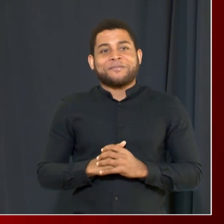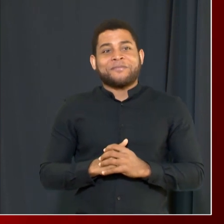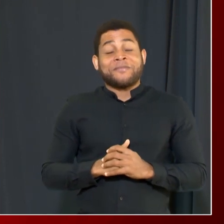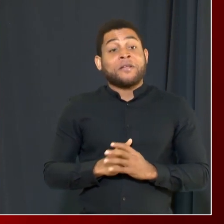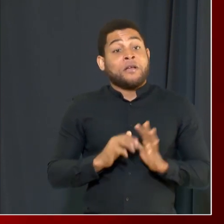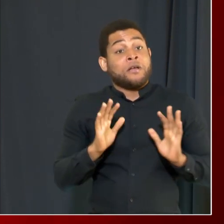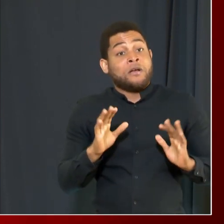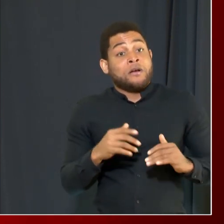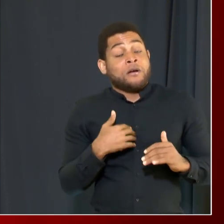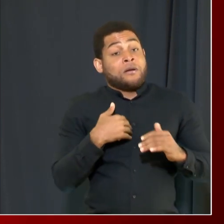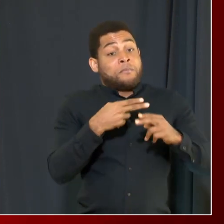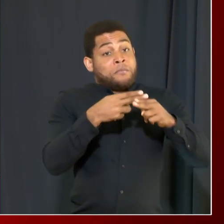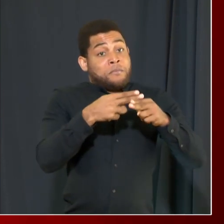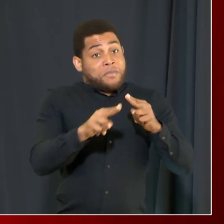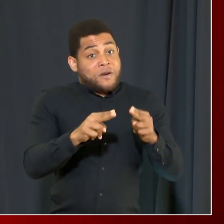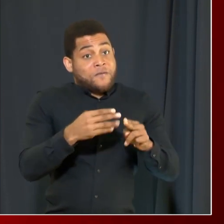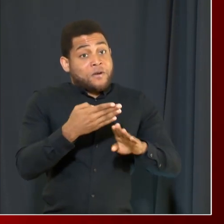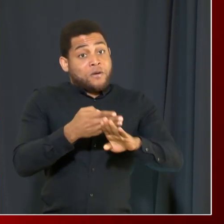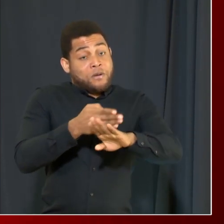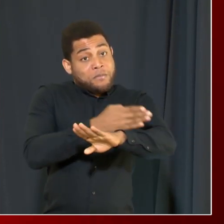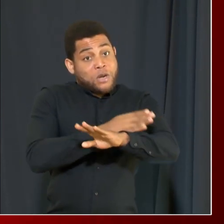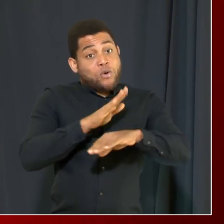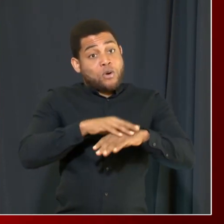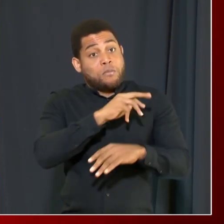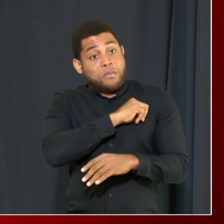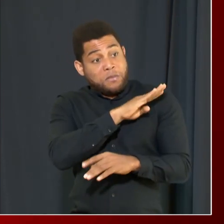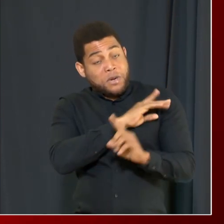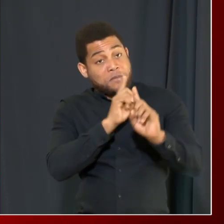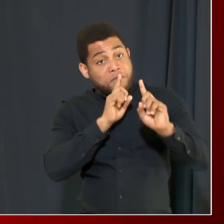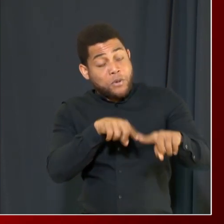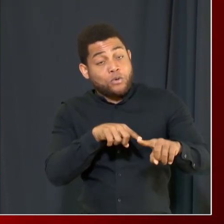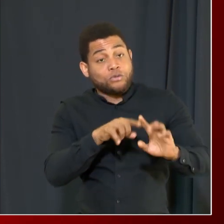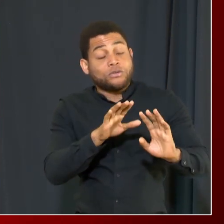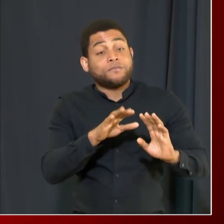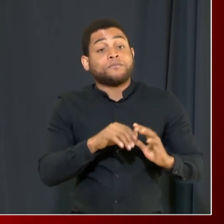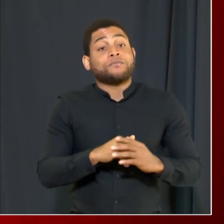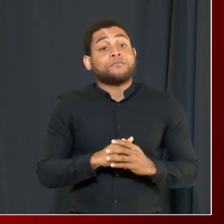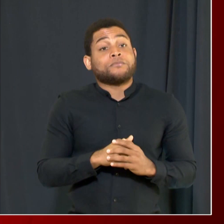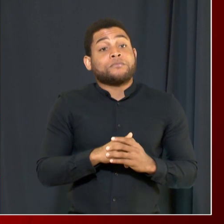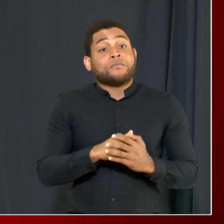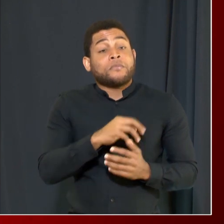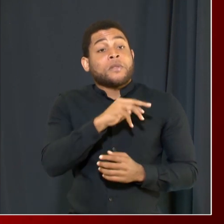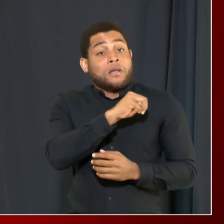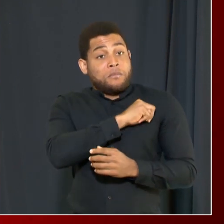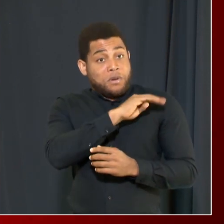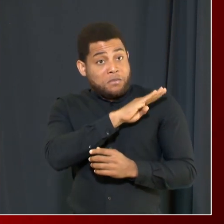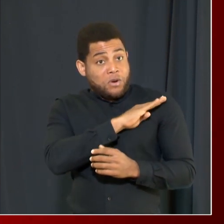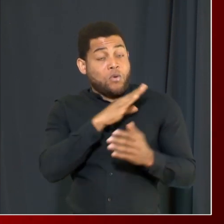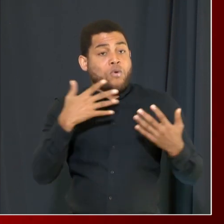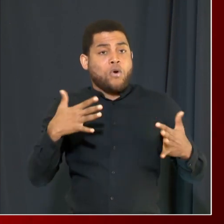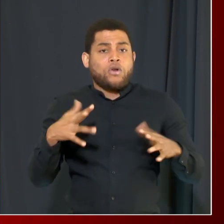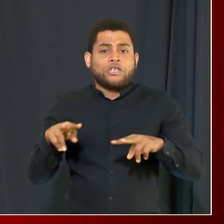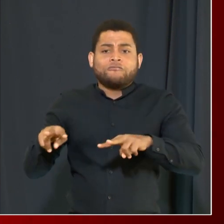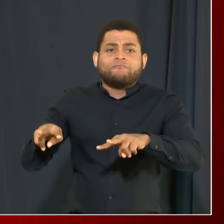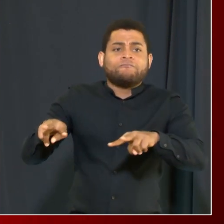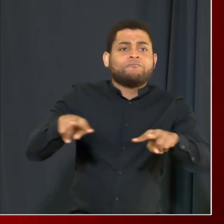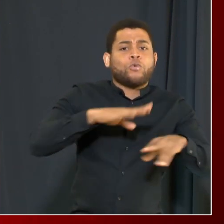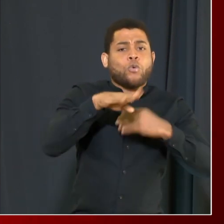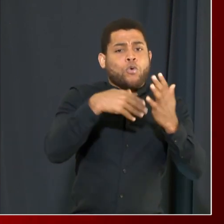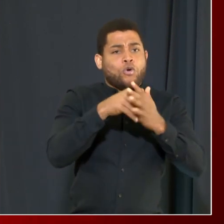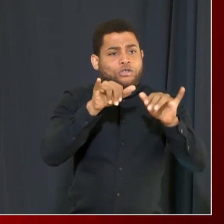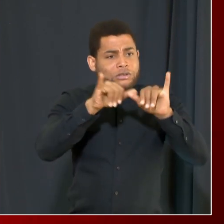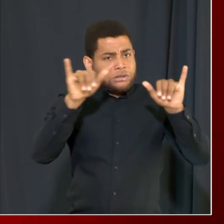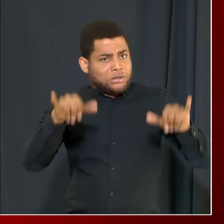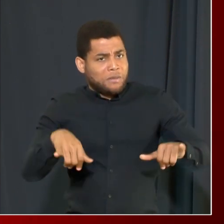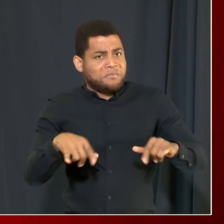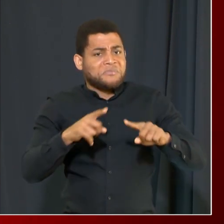mayor's order, which, as you know, in May, Mayor Bowser directed all of us deputy mayors to look across our system and to make recommendations about ways